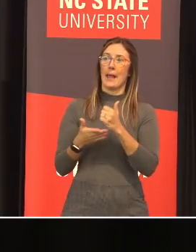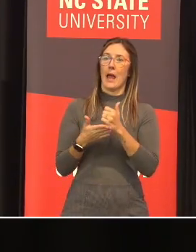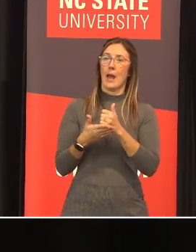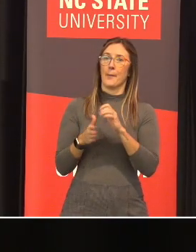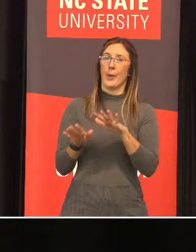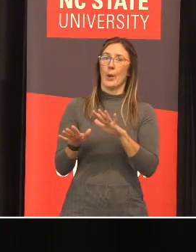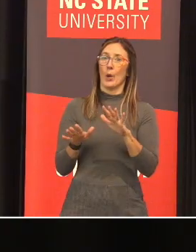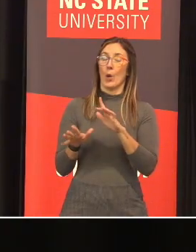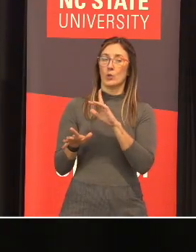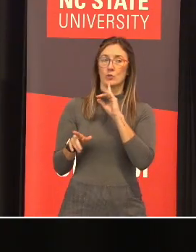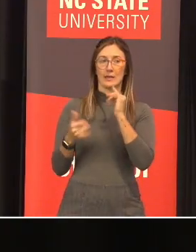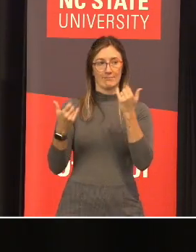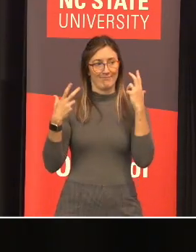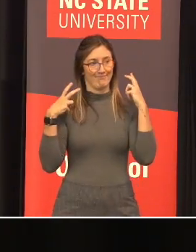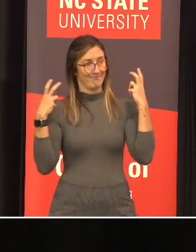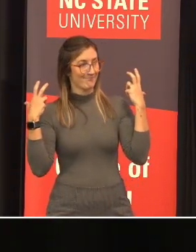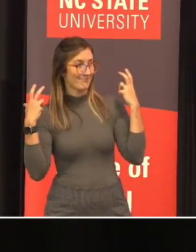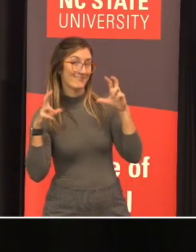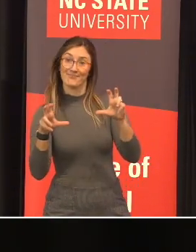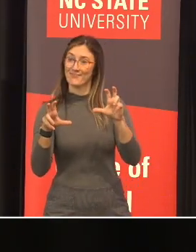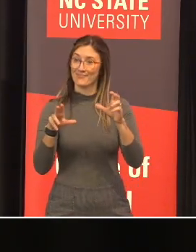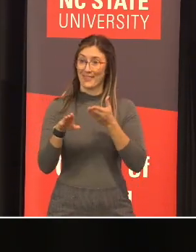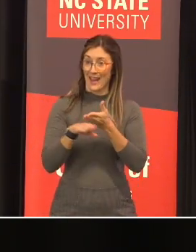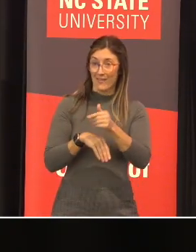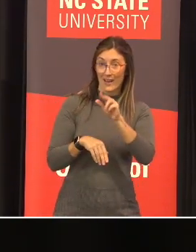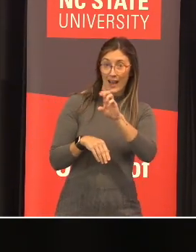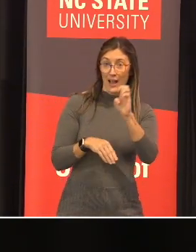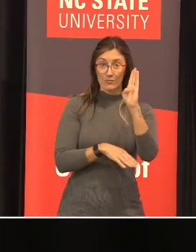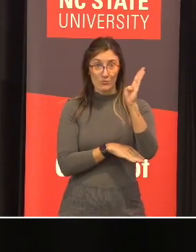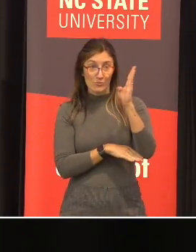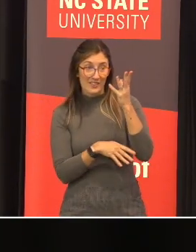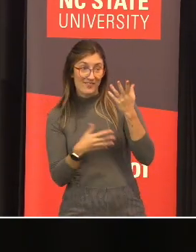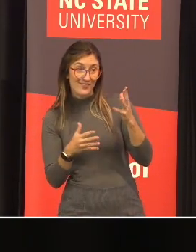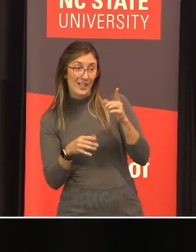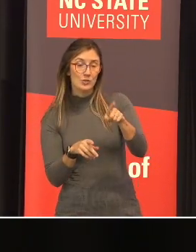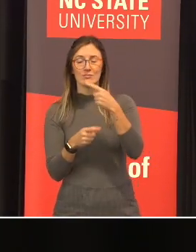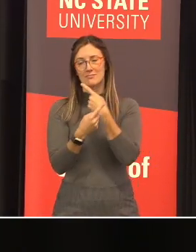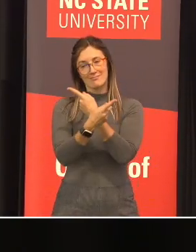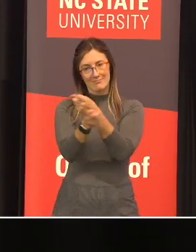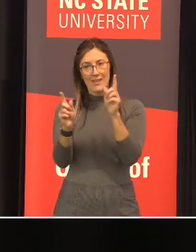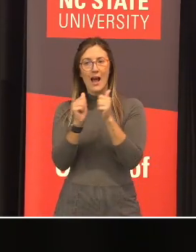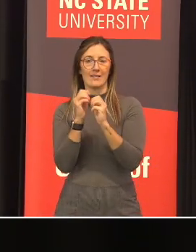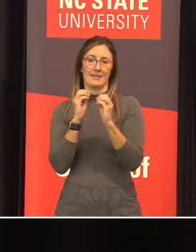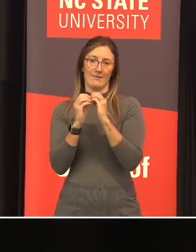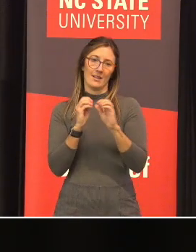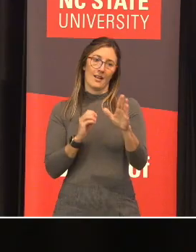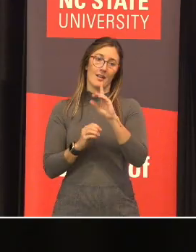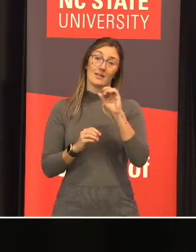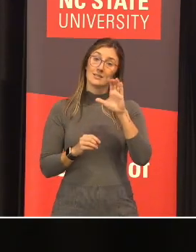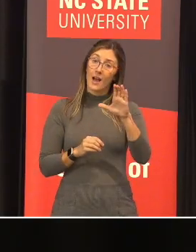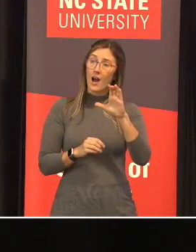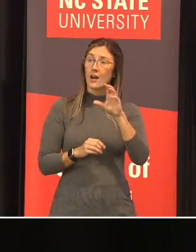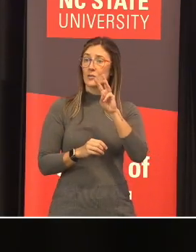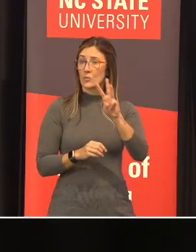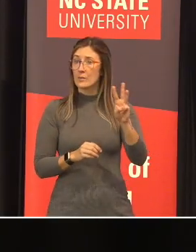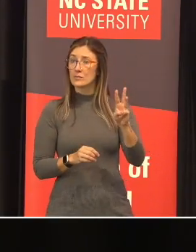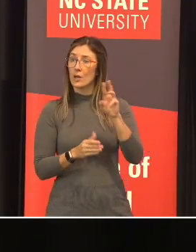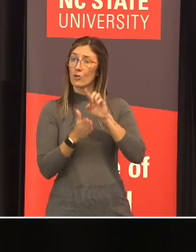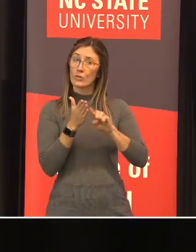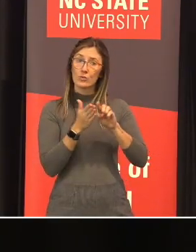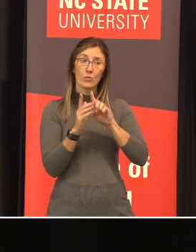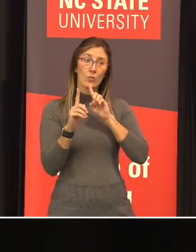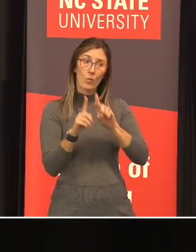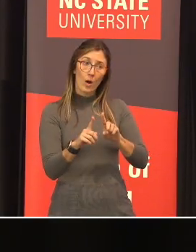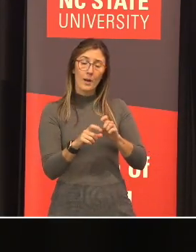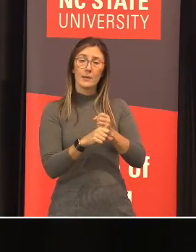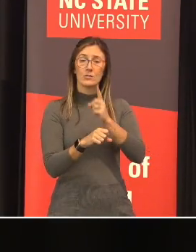you are charged after Ann's talk to tell them how to fix their docs and their websites and their research reports to make sure they meet the new standards,